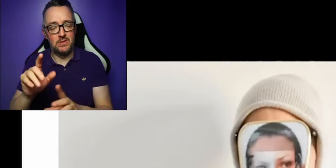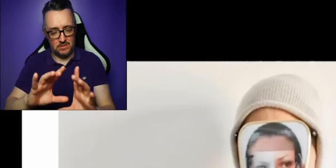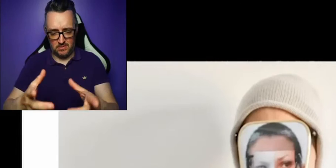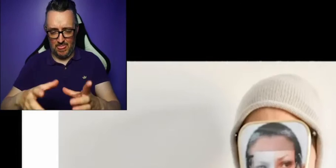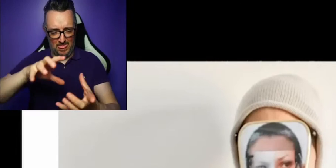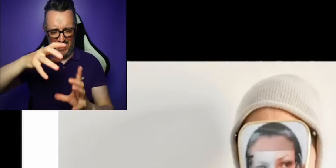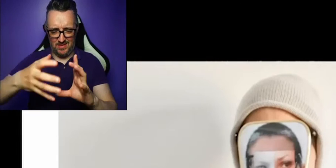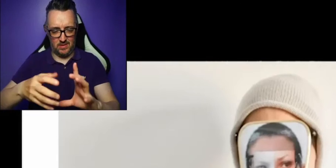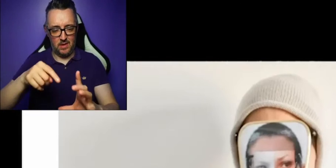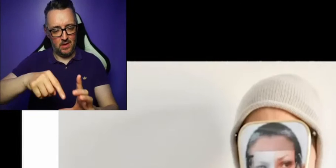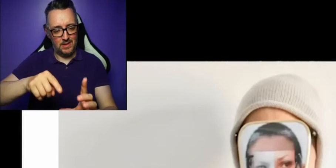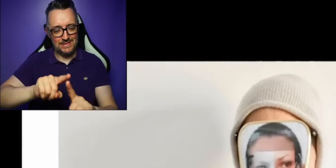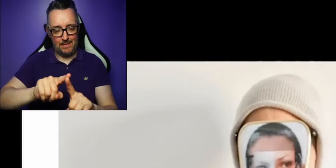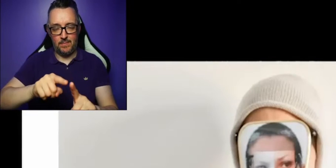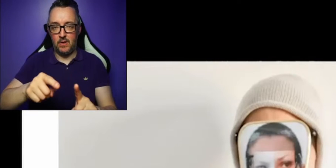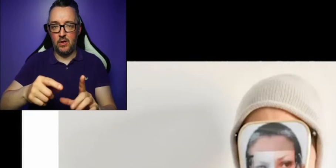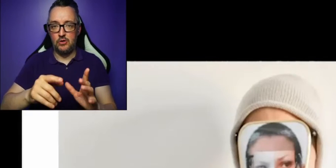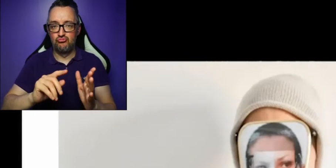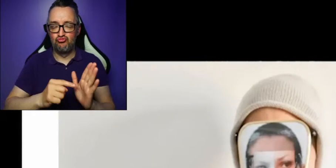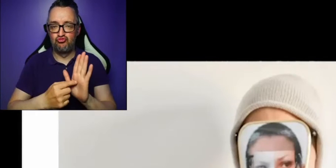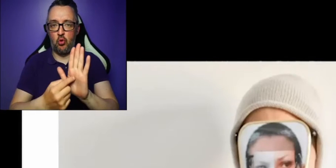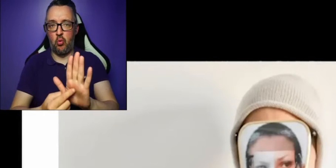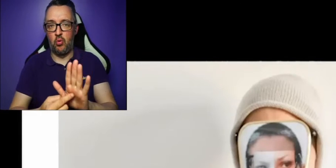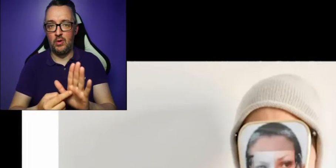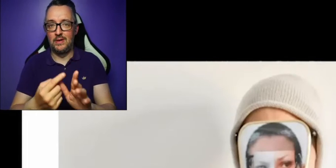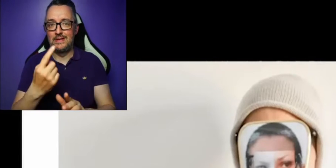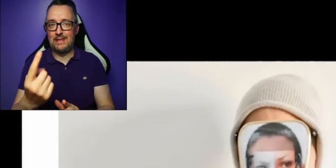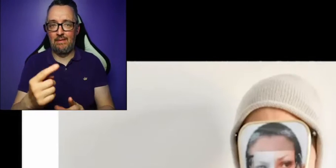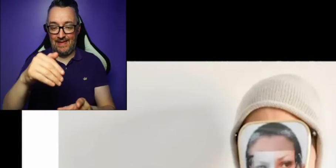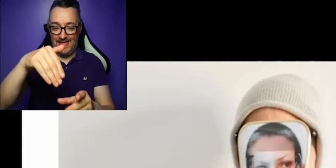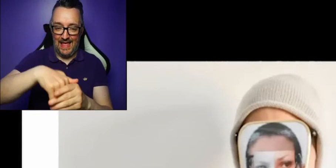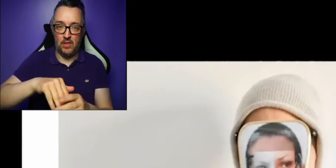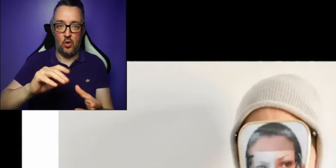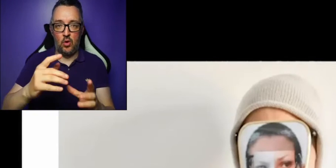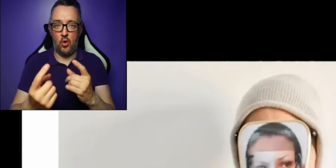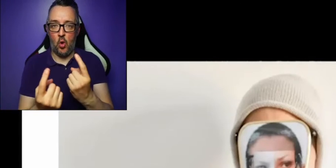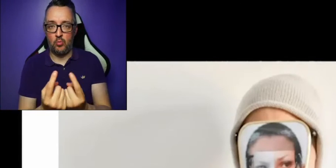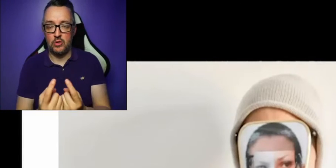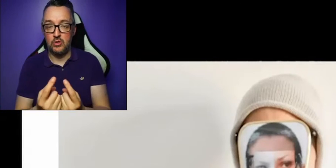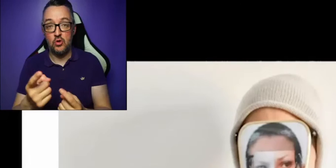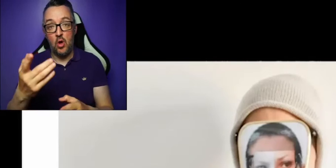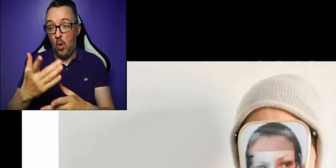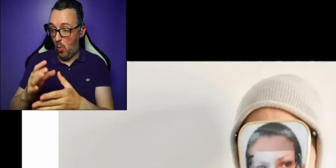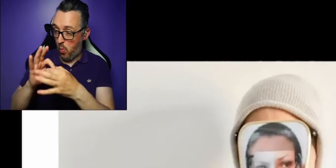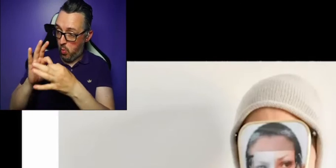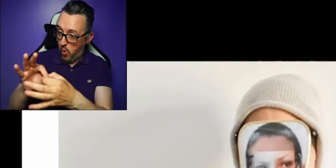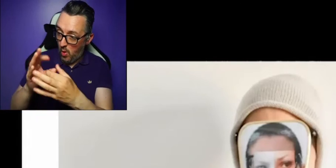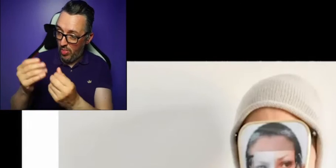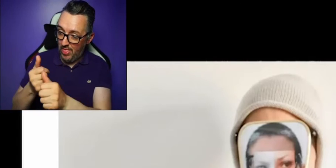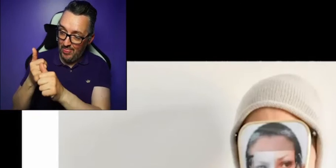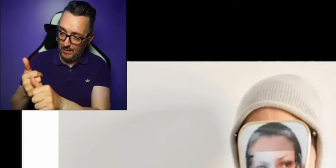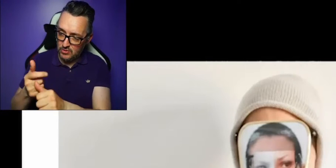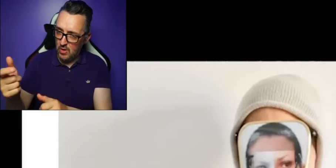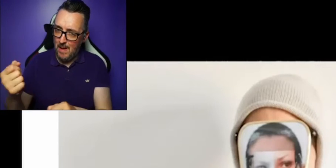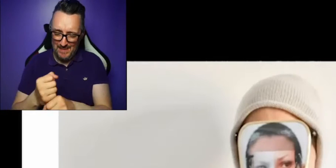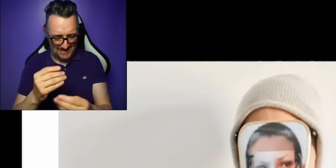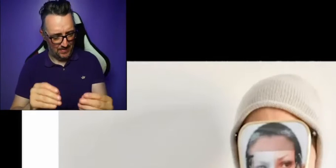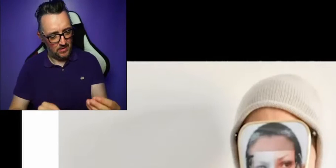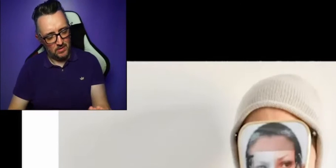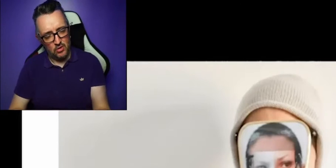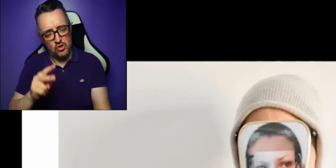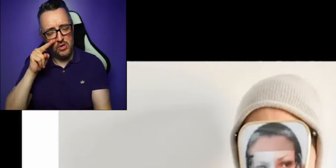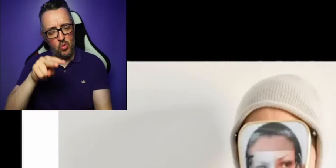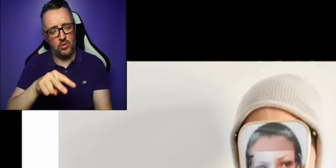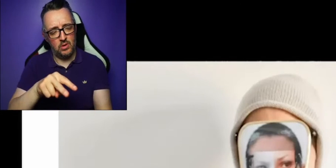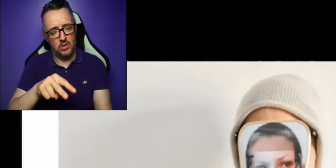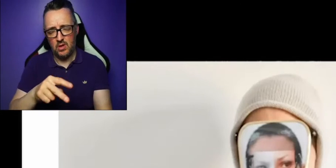self, and you gain more insight as you work with the therapist on those images, and you look back